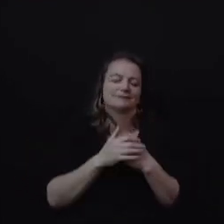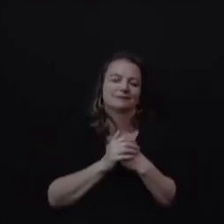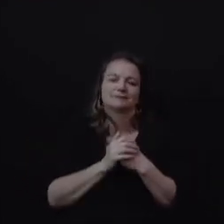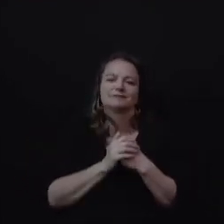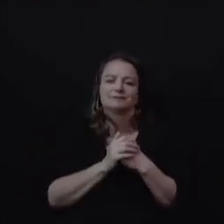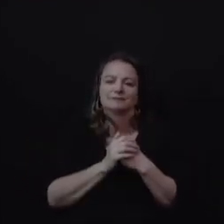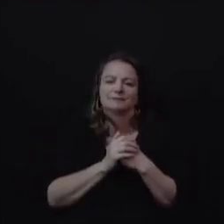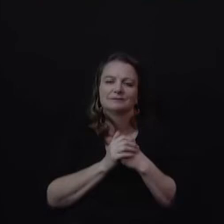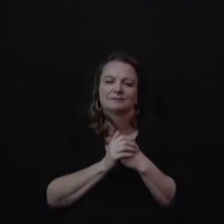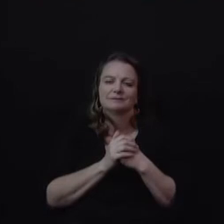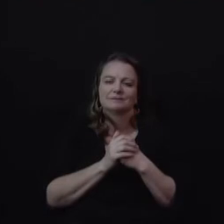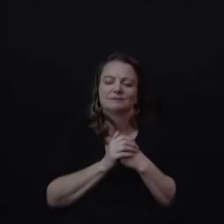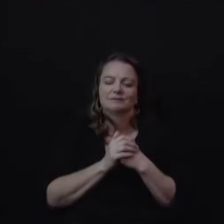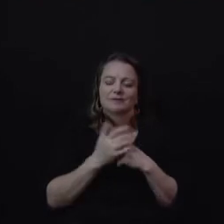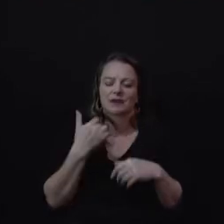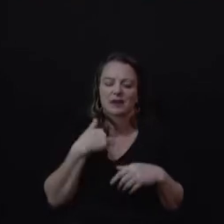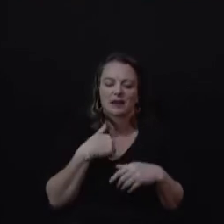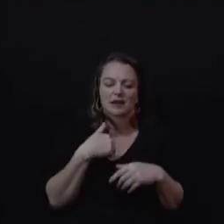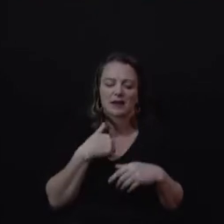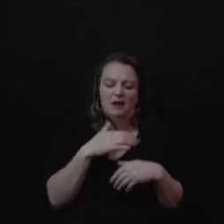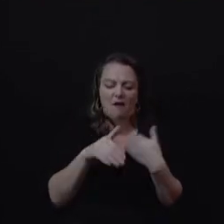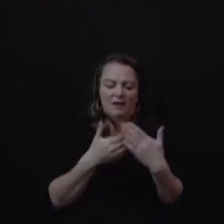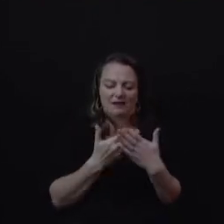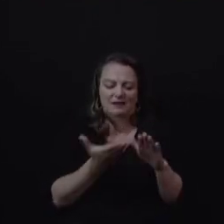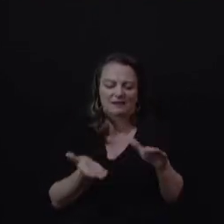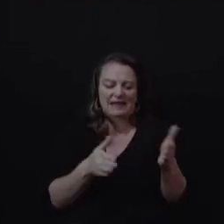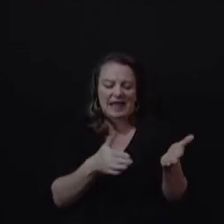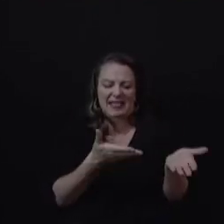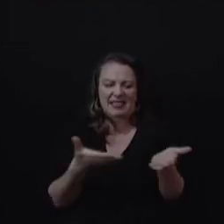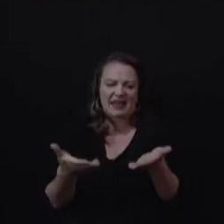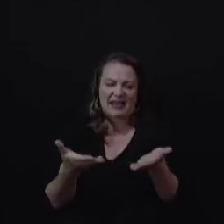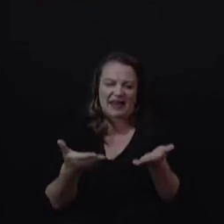And as we bring those dead things to you,